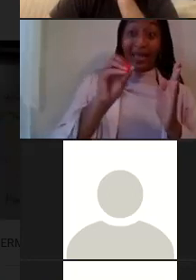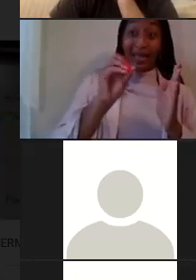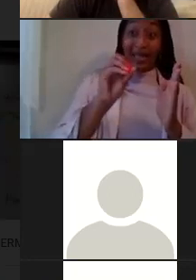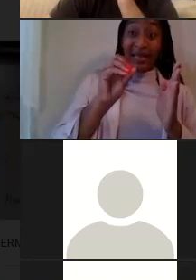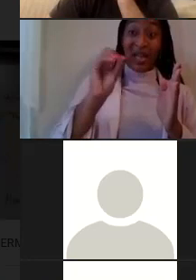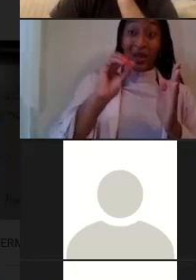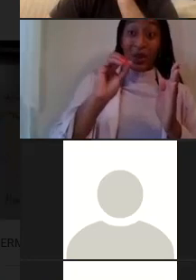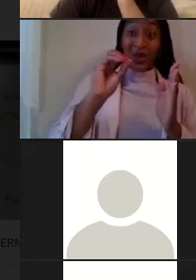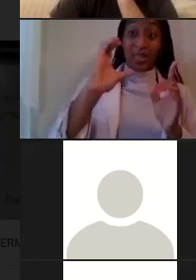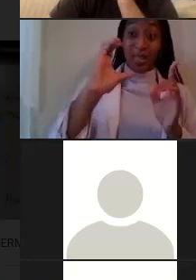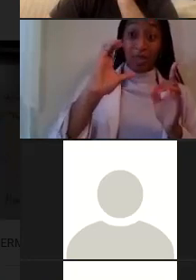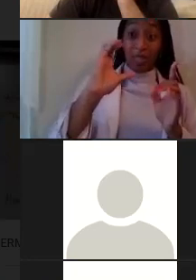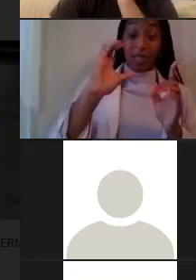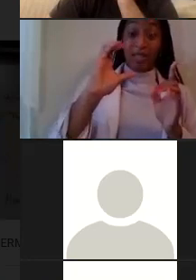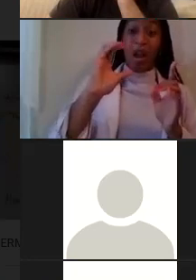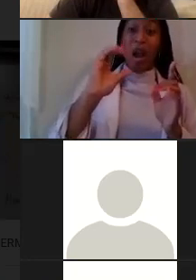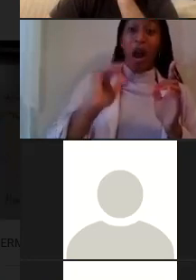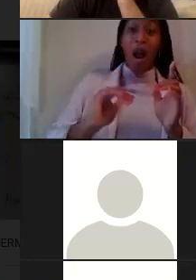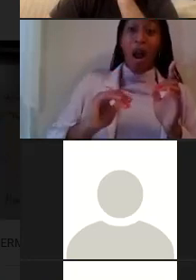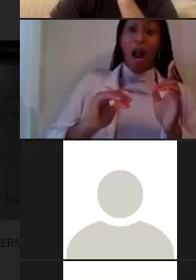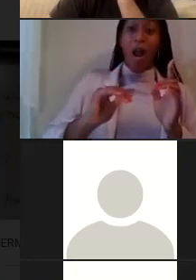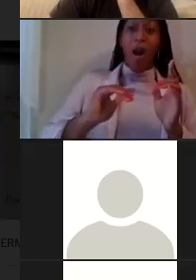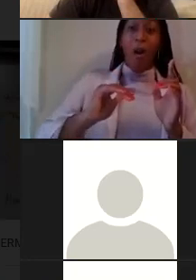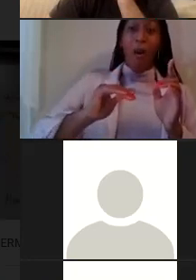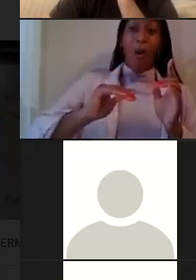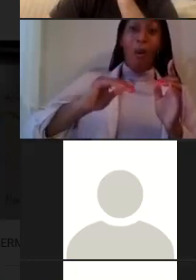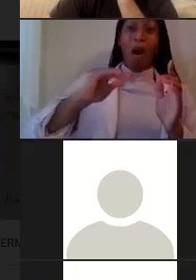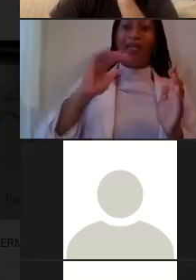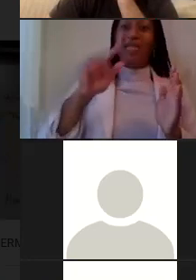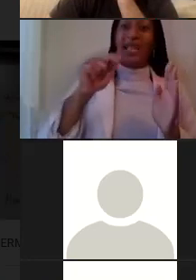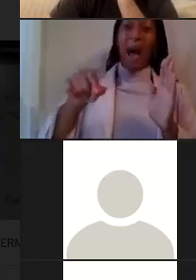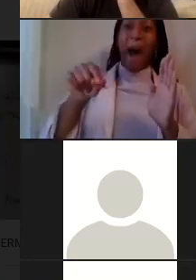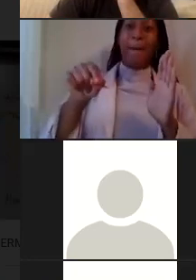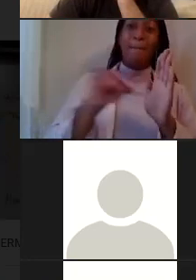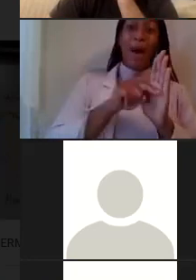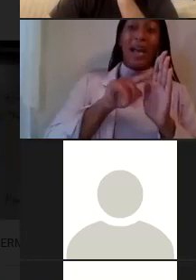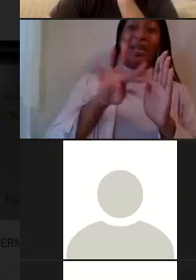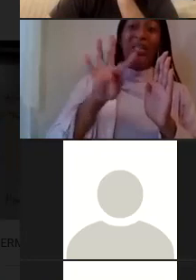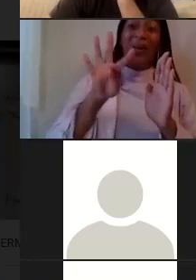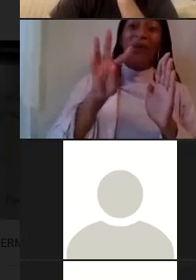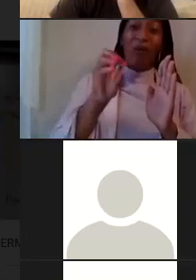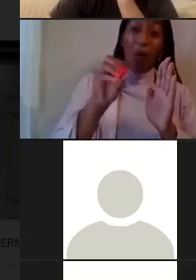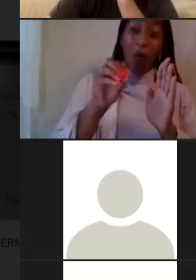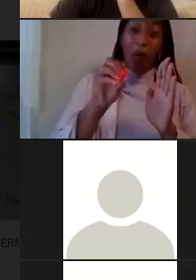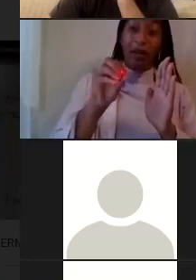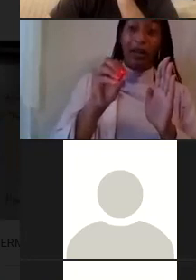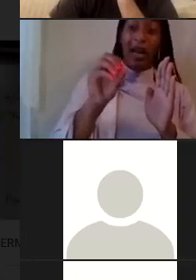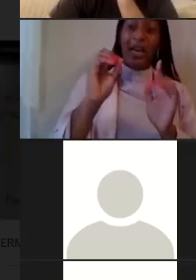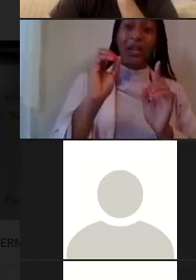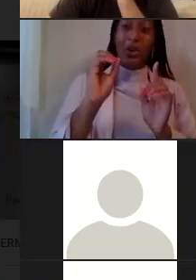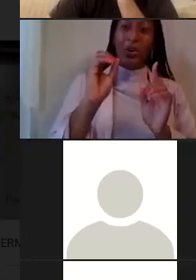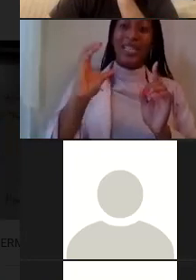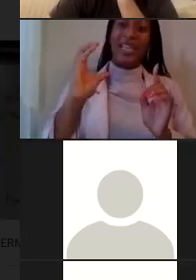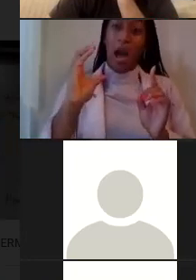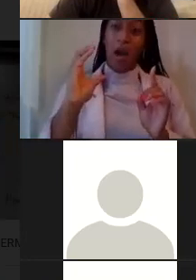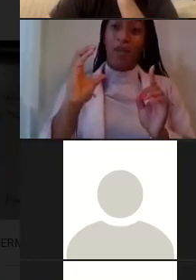drop. That is a minus 40 Kelvin temperature drop. Because remember, the temperature difference is